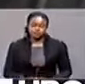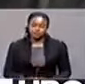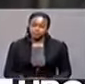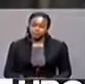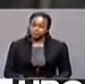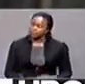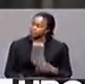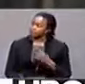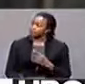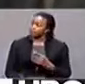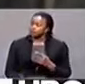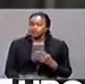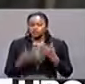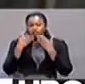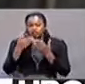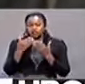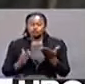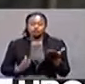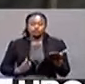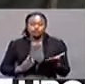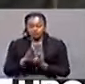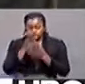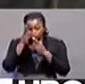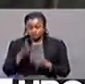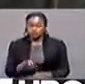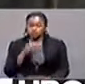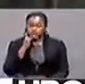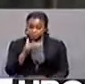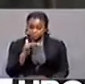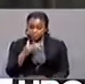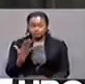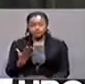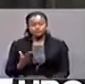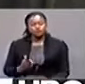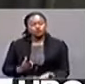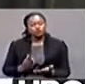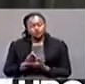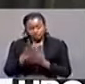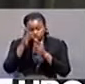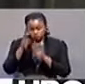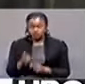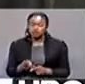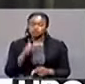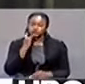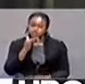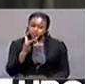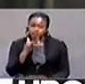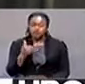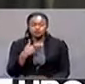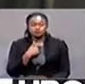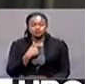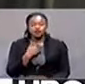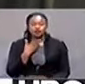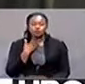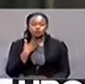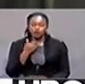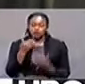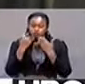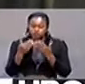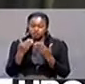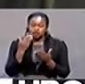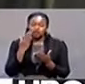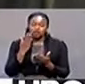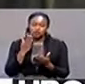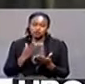you, Right Honorable Speaker. Right Honorable Speaker, I want to thank the Right Honorable